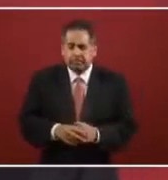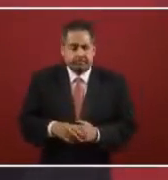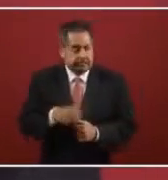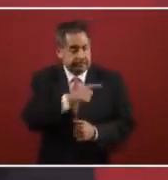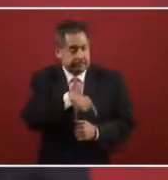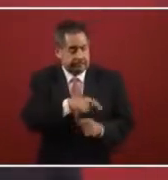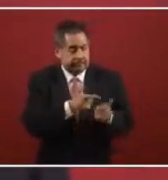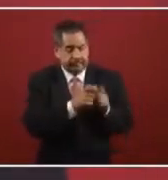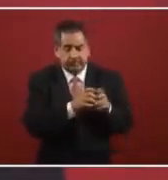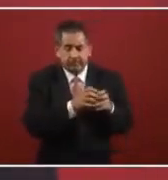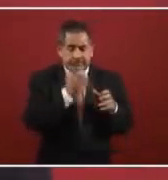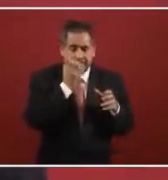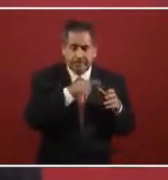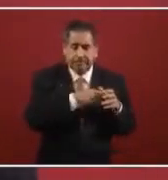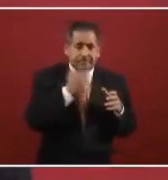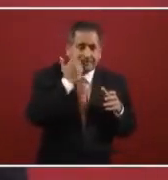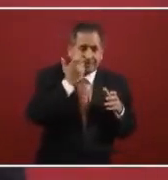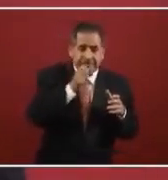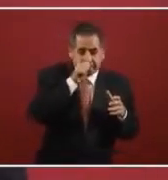liberalism.